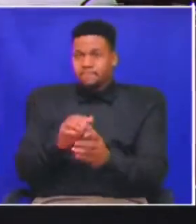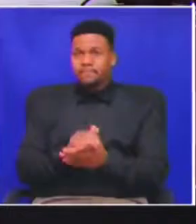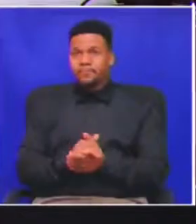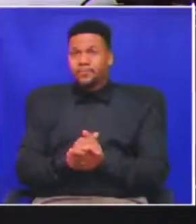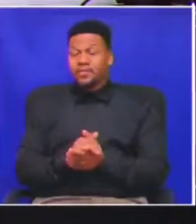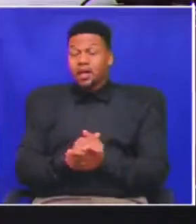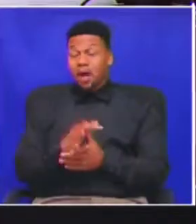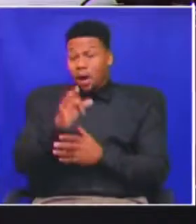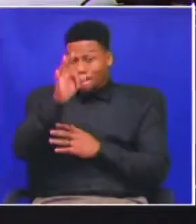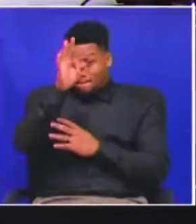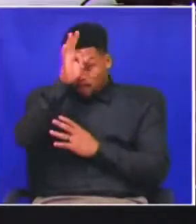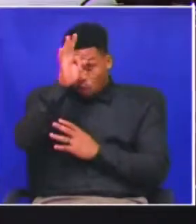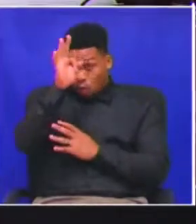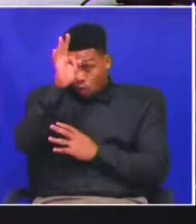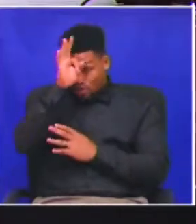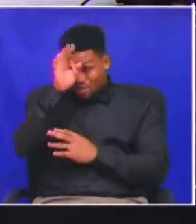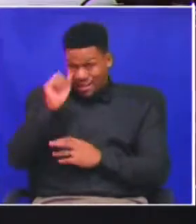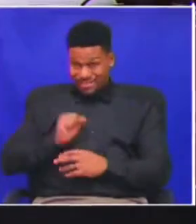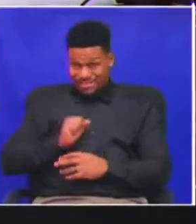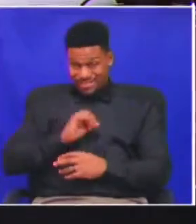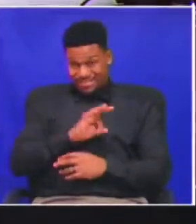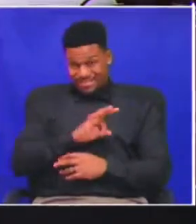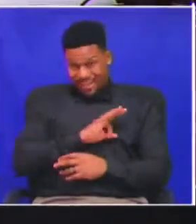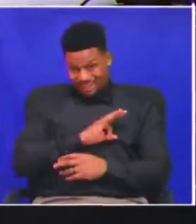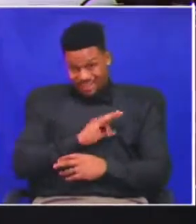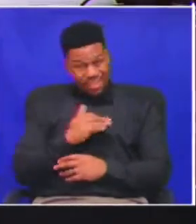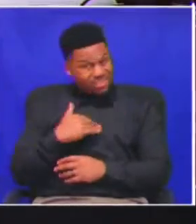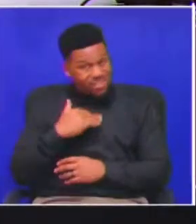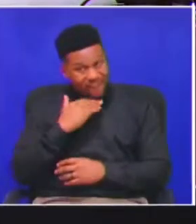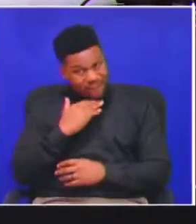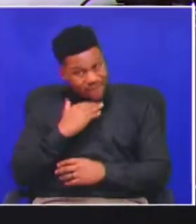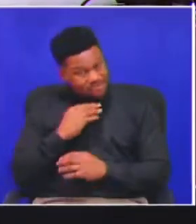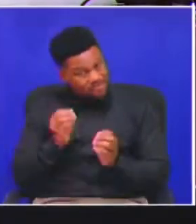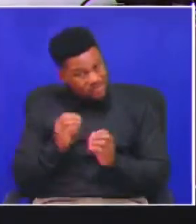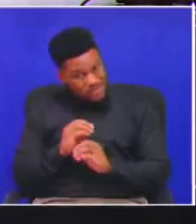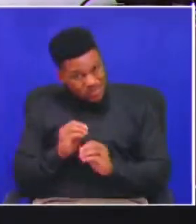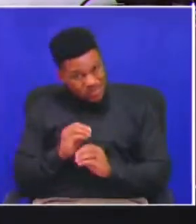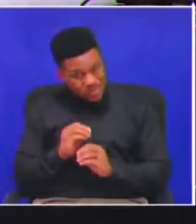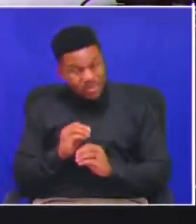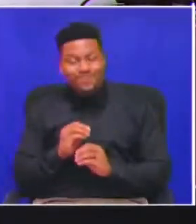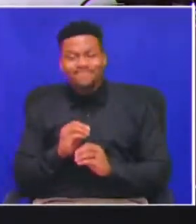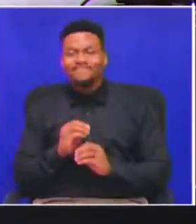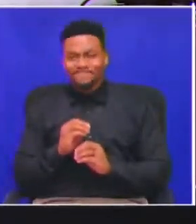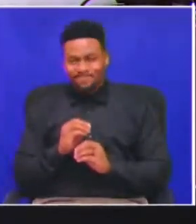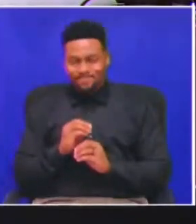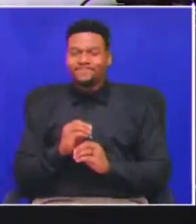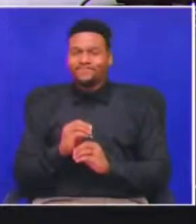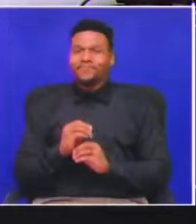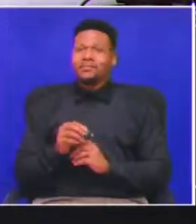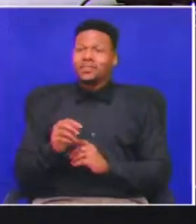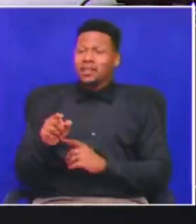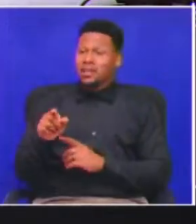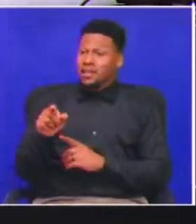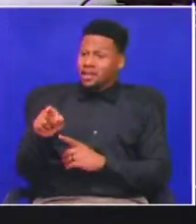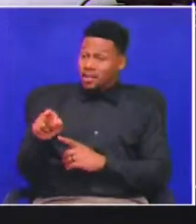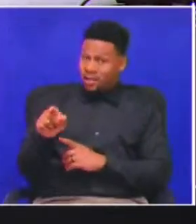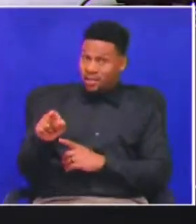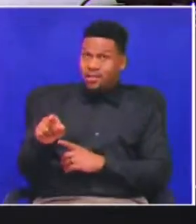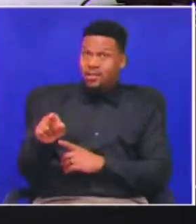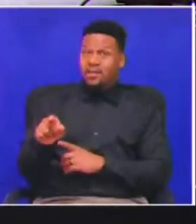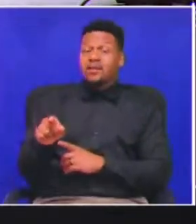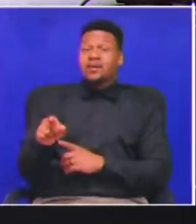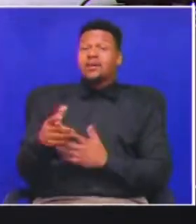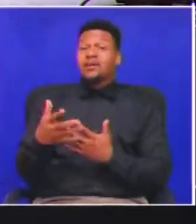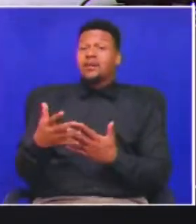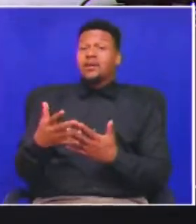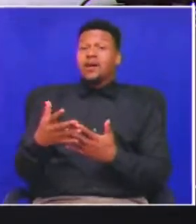police officials, the absence of key people in key positions is definitely